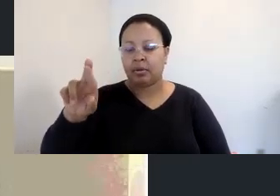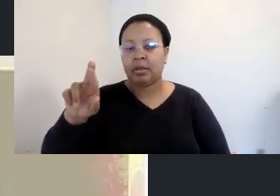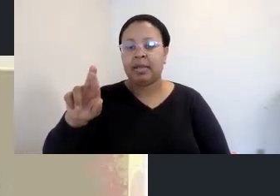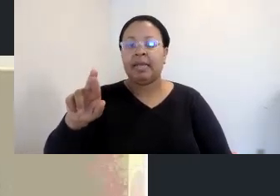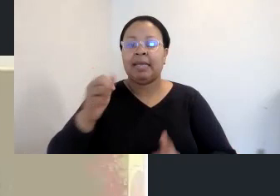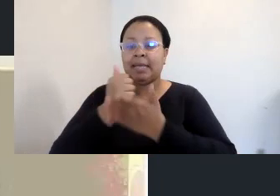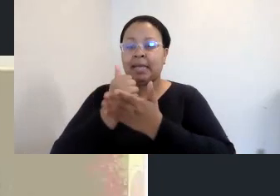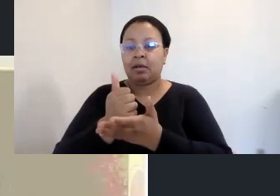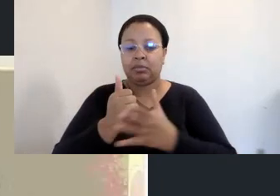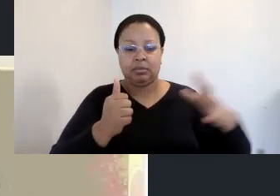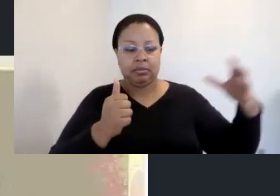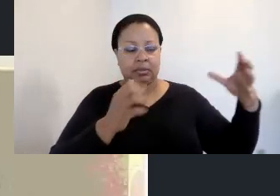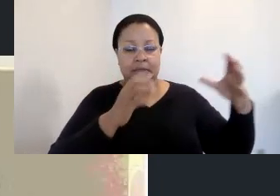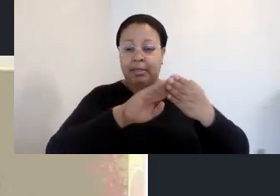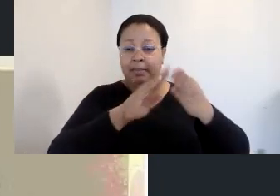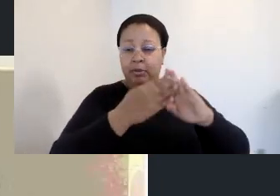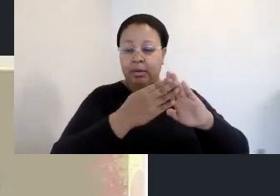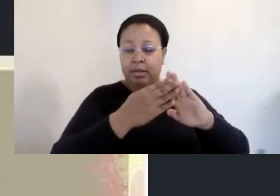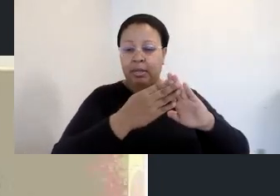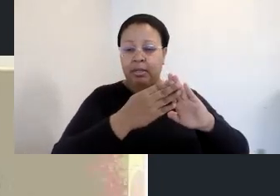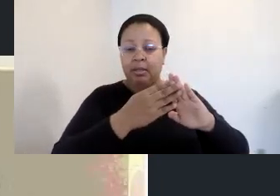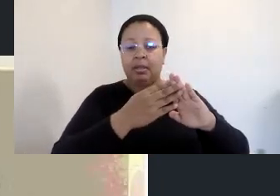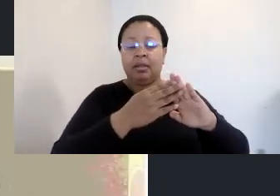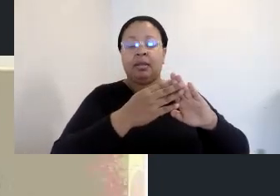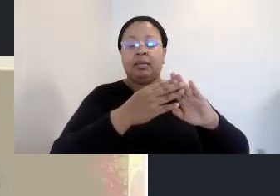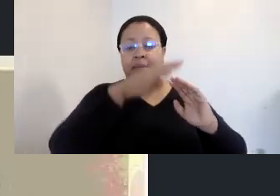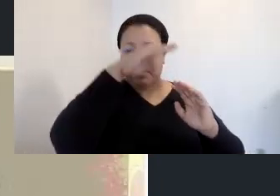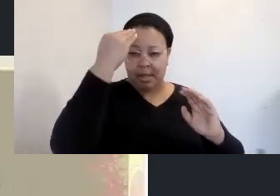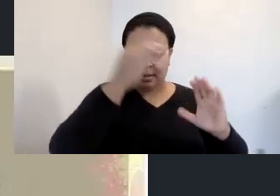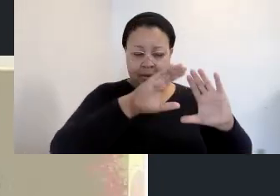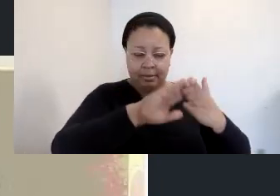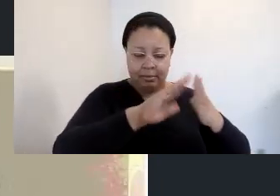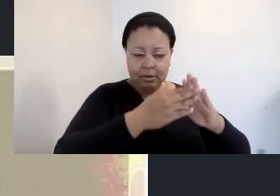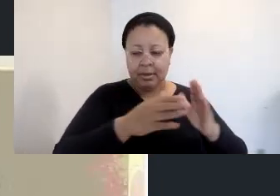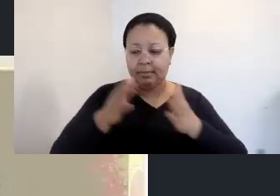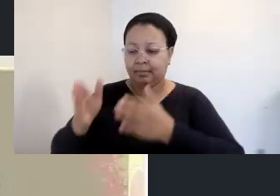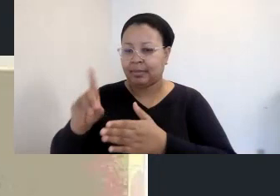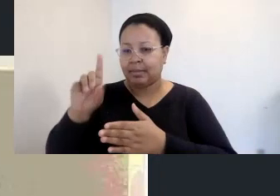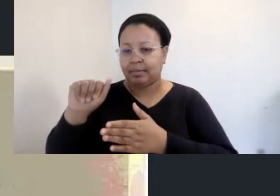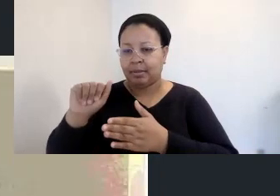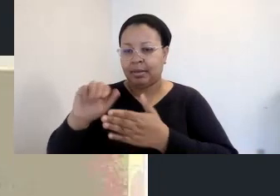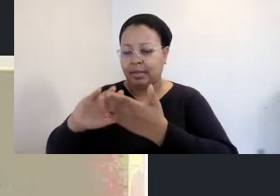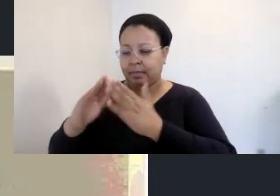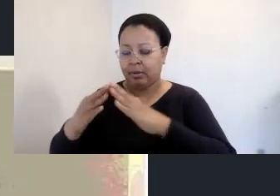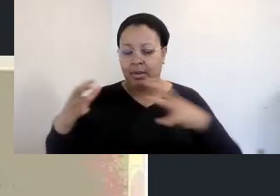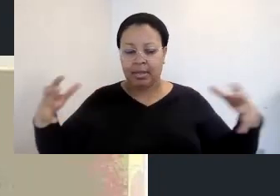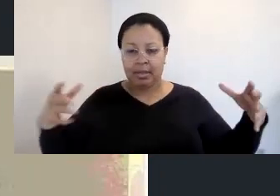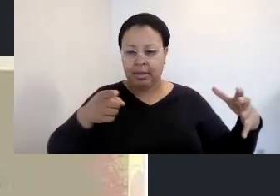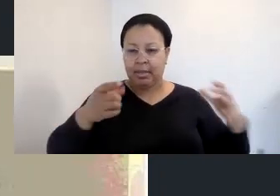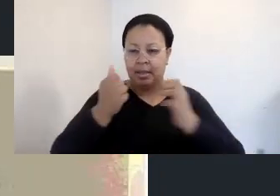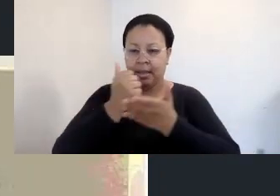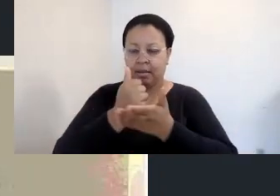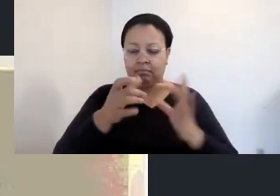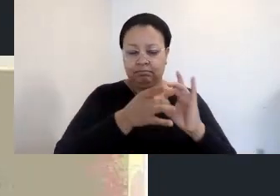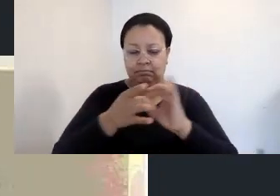the disability rights community and the Black community. And he helped bring awareness to disability rights issues,